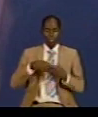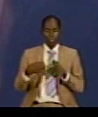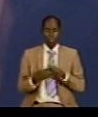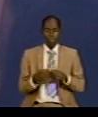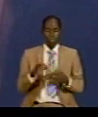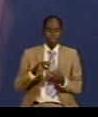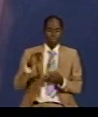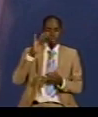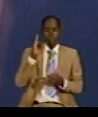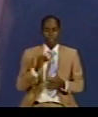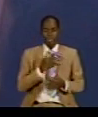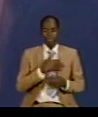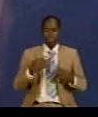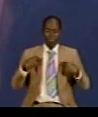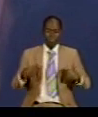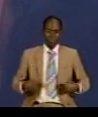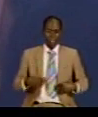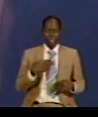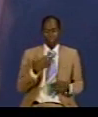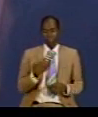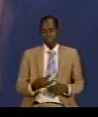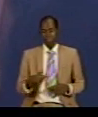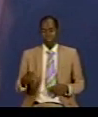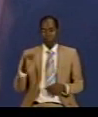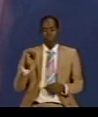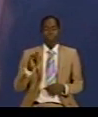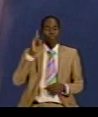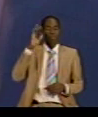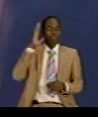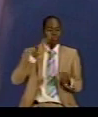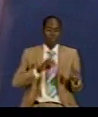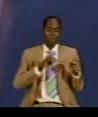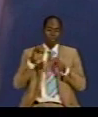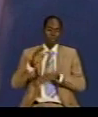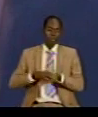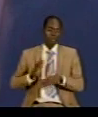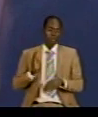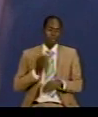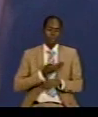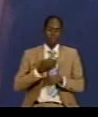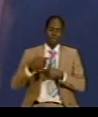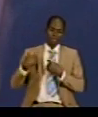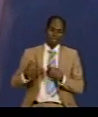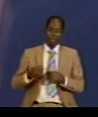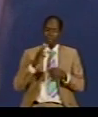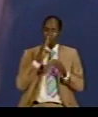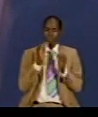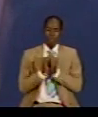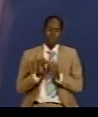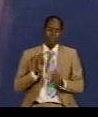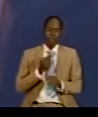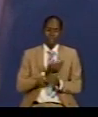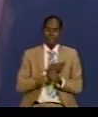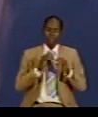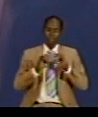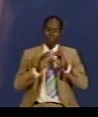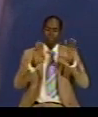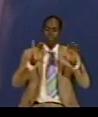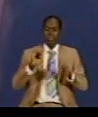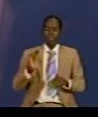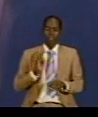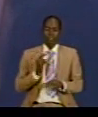and physically and materially, you will impress upon our hearts. Be with us, enlighten